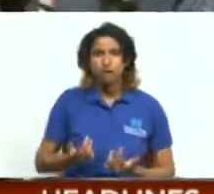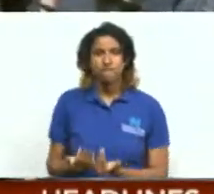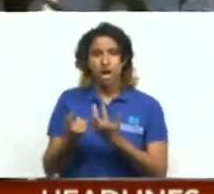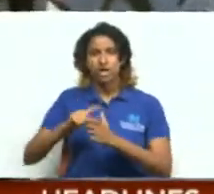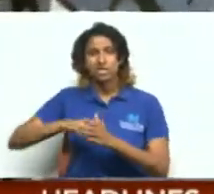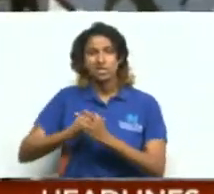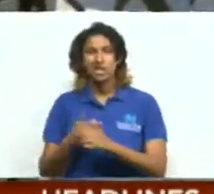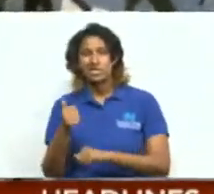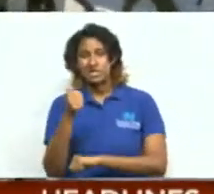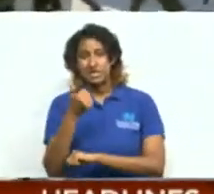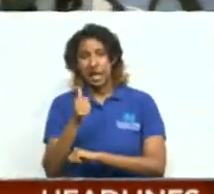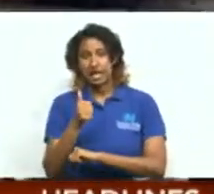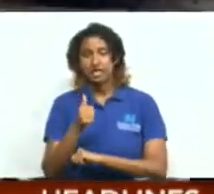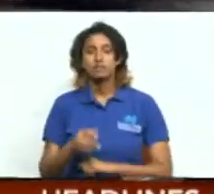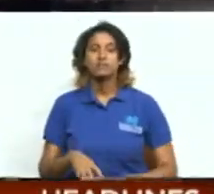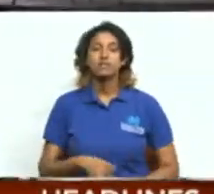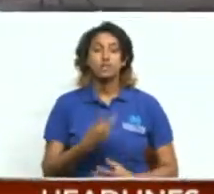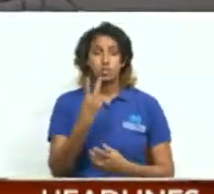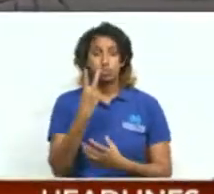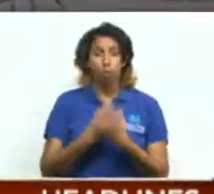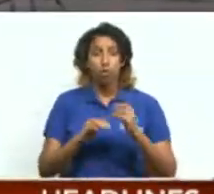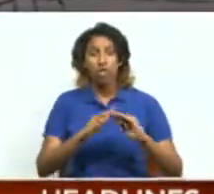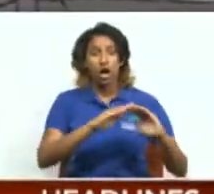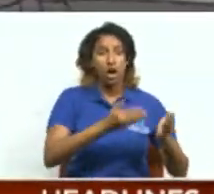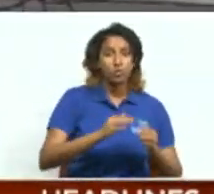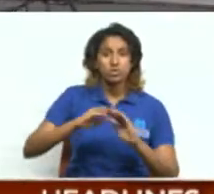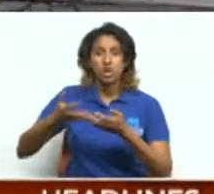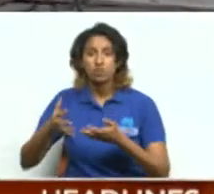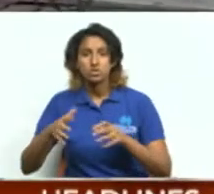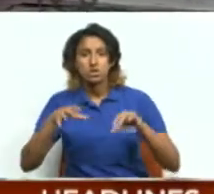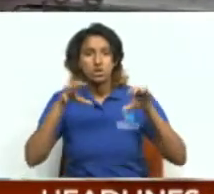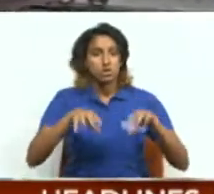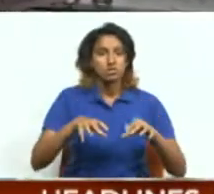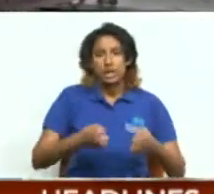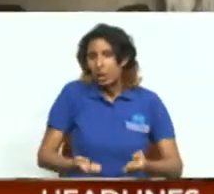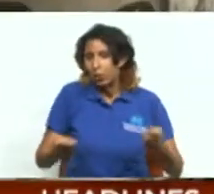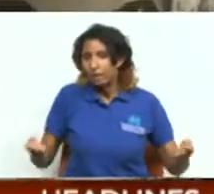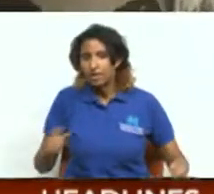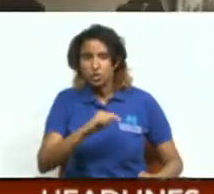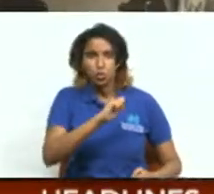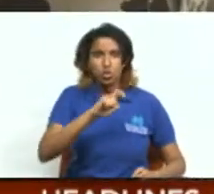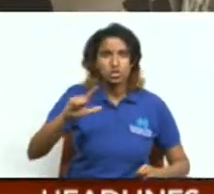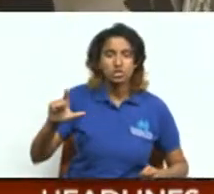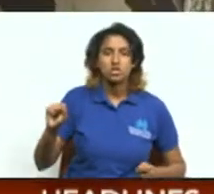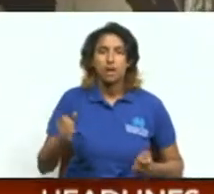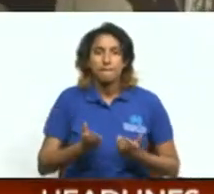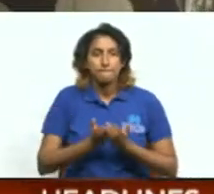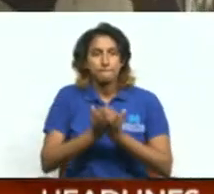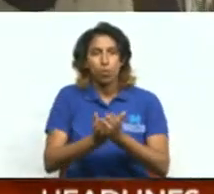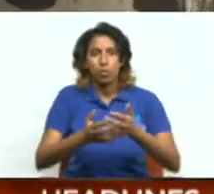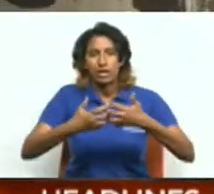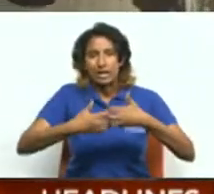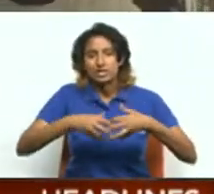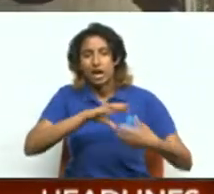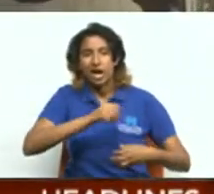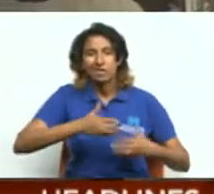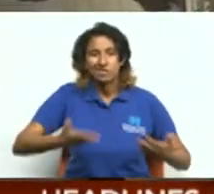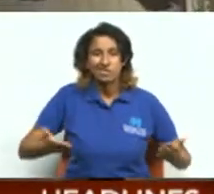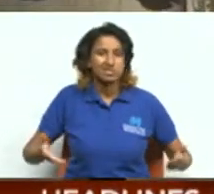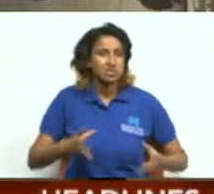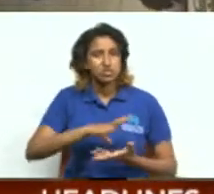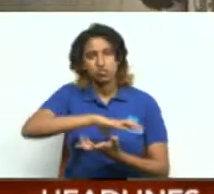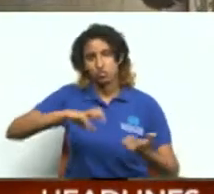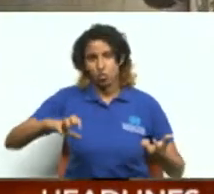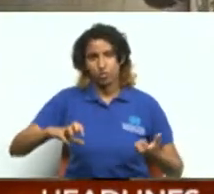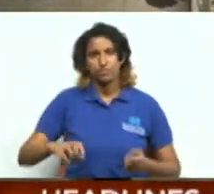10 o'clock. The two houses, along with equipment, tools, a boat engine, and household items were destroyed. A team from SM